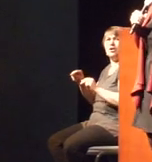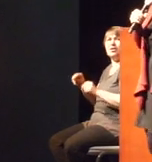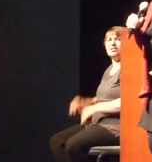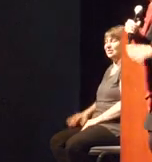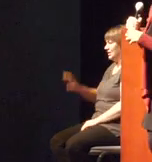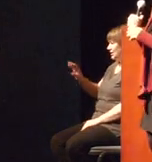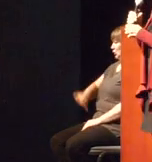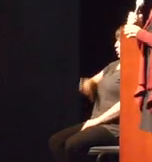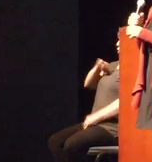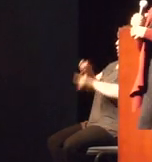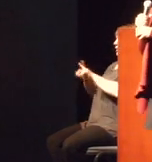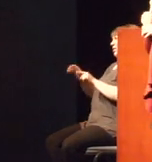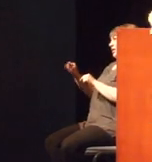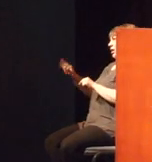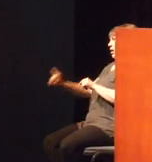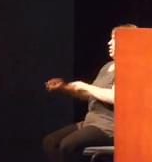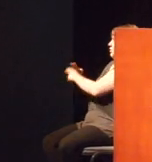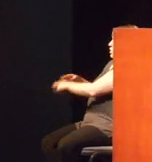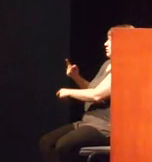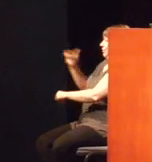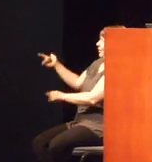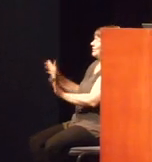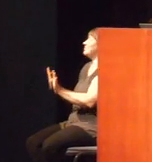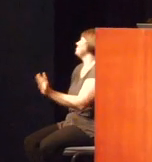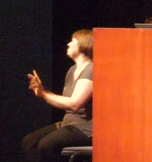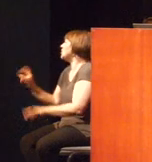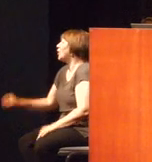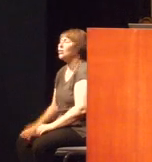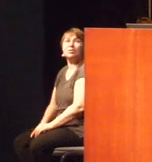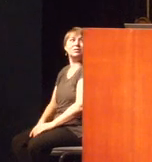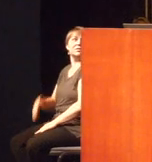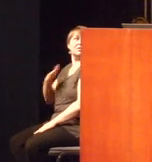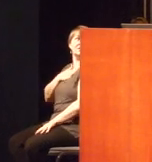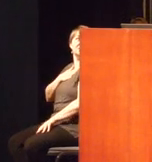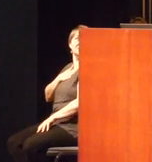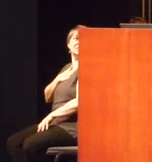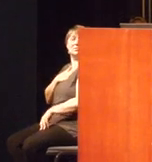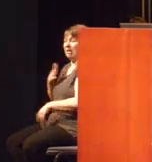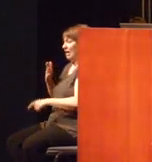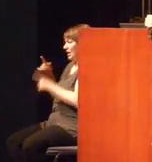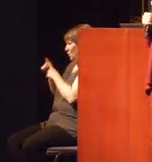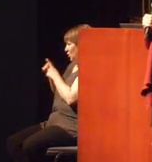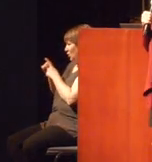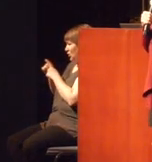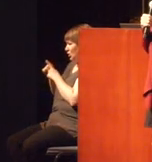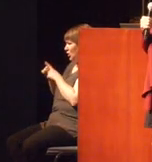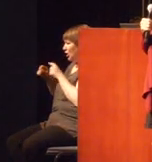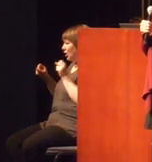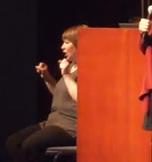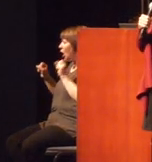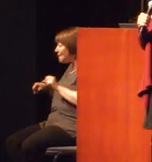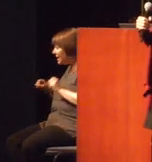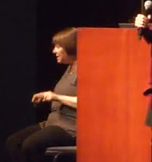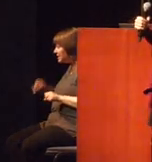has another word for it, you know. But I don't. I mean, the word I have for it is competency, that I think when we lack